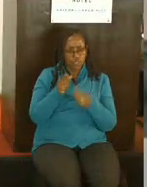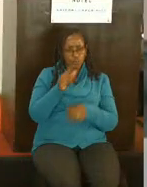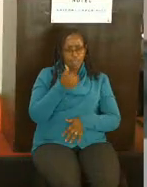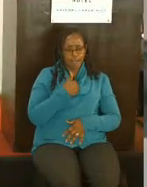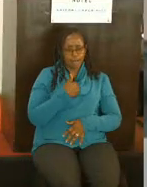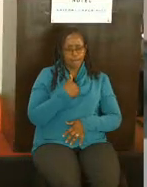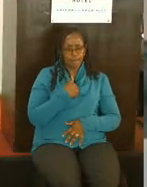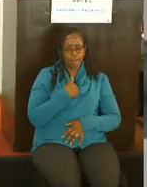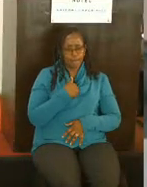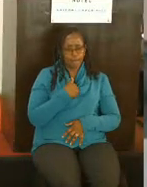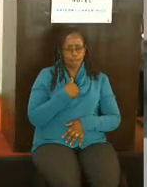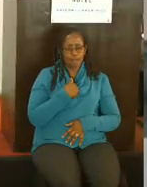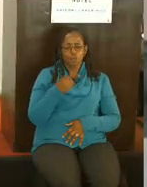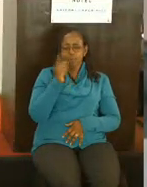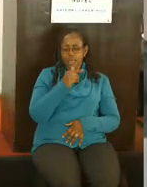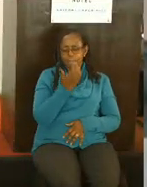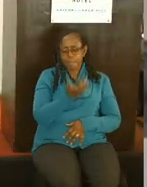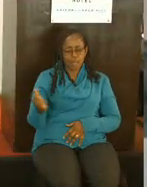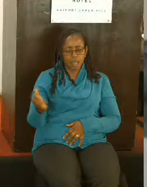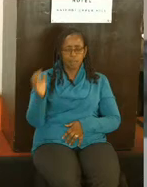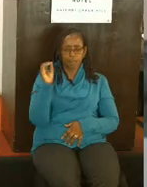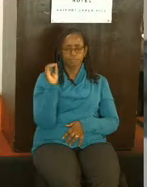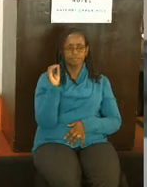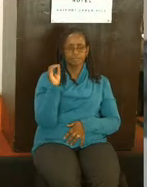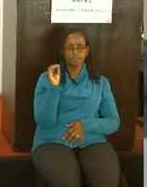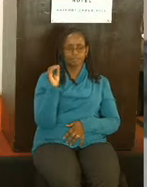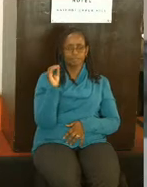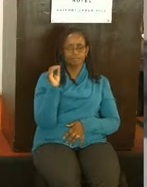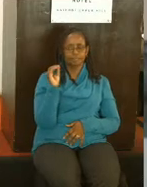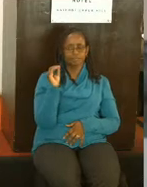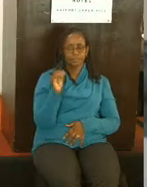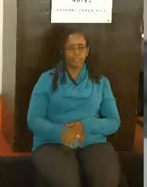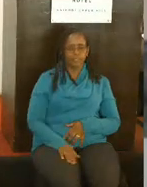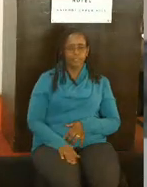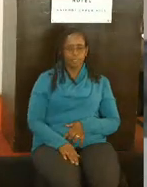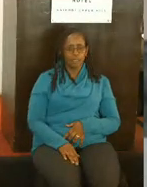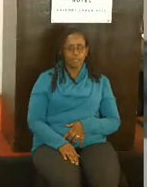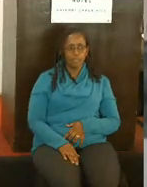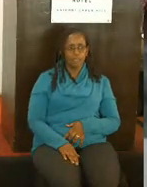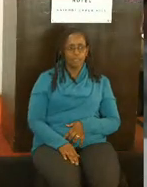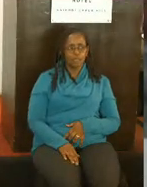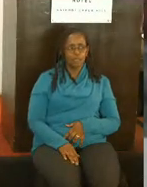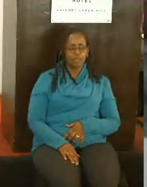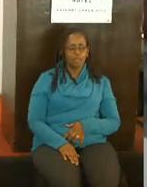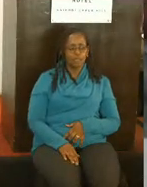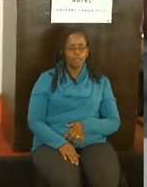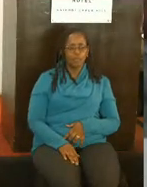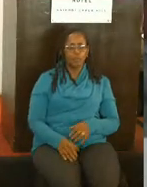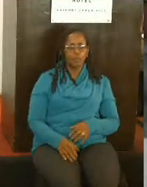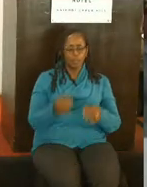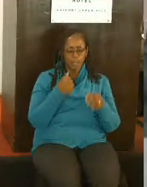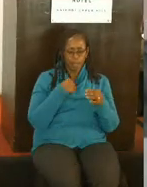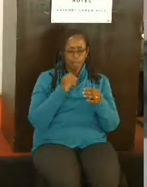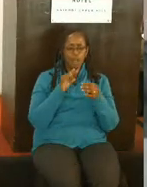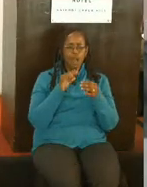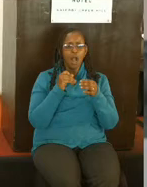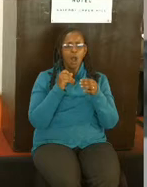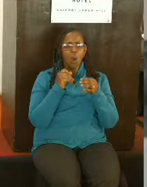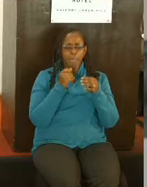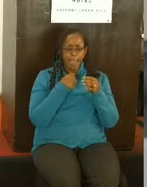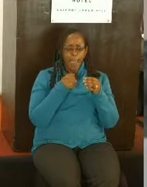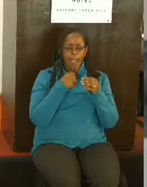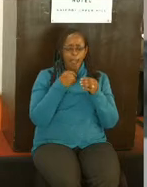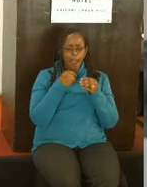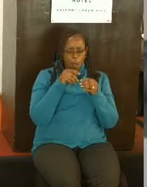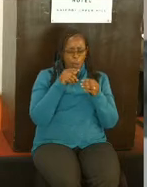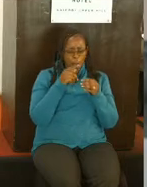we will not want will not beg and then we undertake the primary Guardians of the immense natural heritage